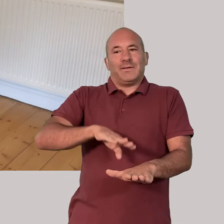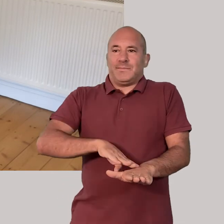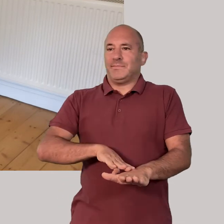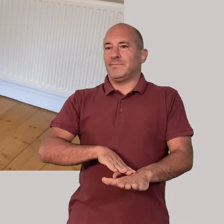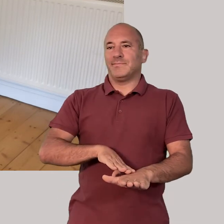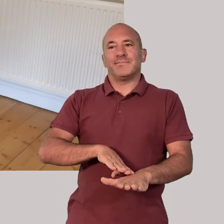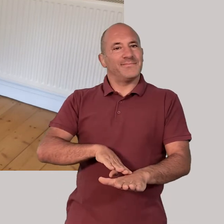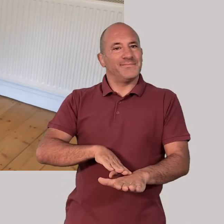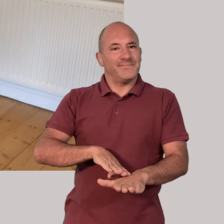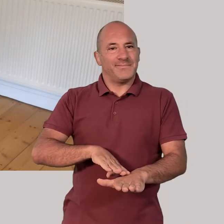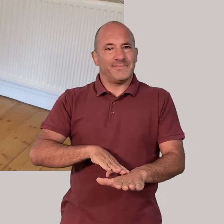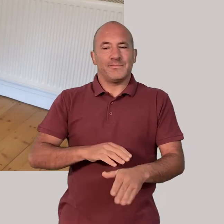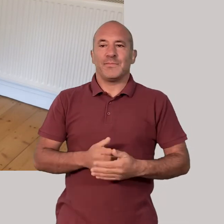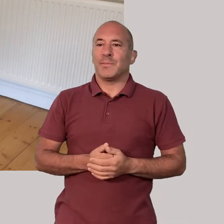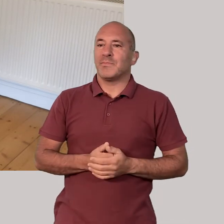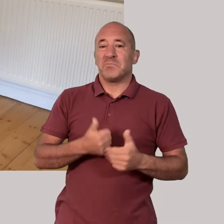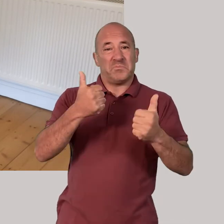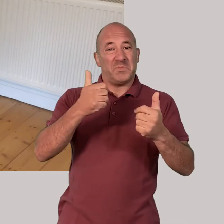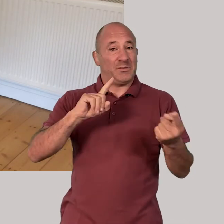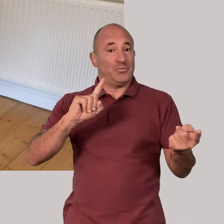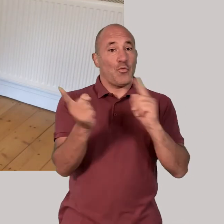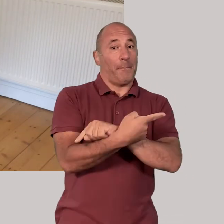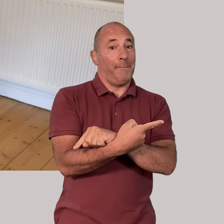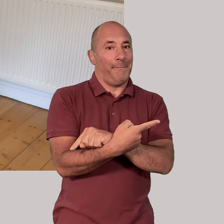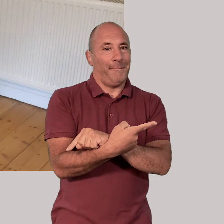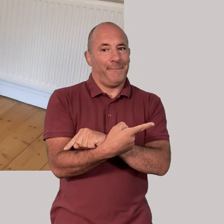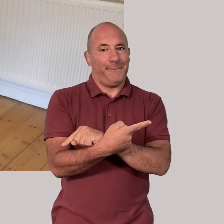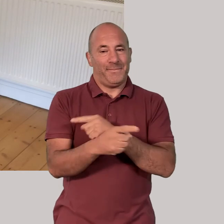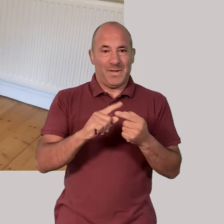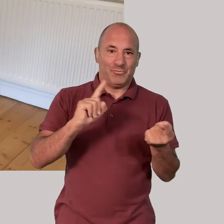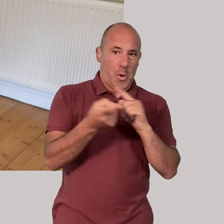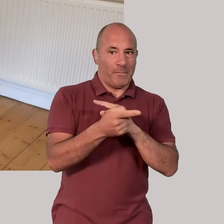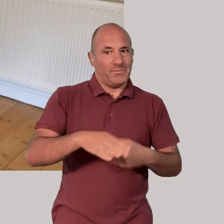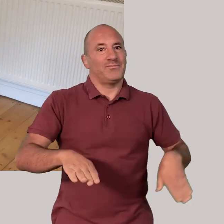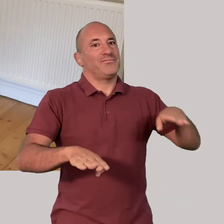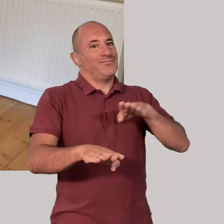help you sit up. And then swap sides and try it on